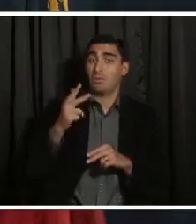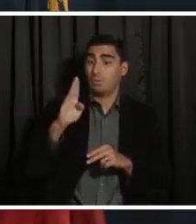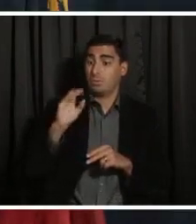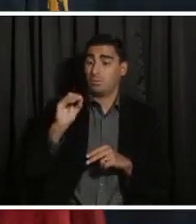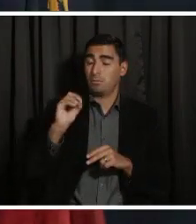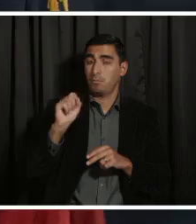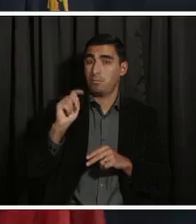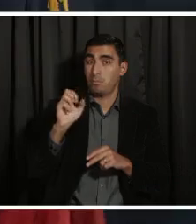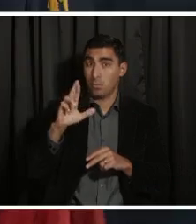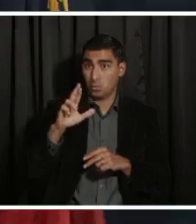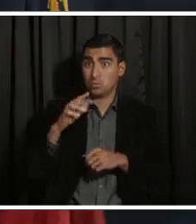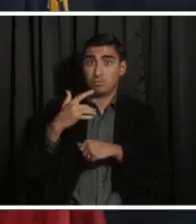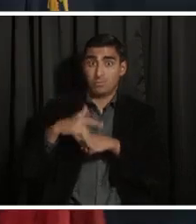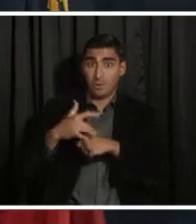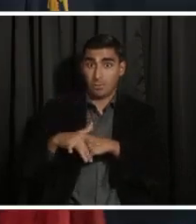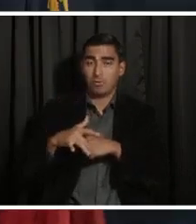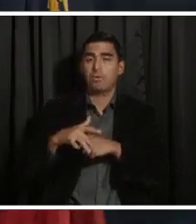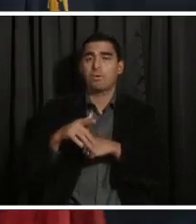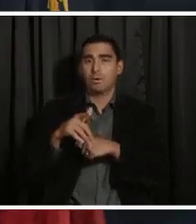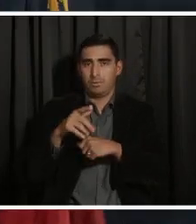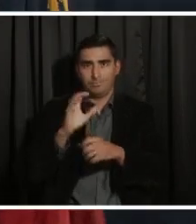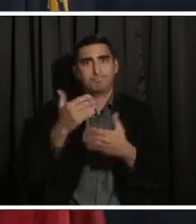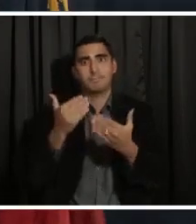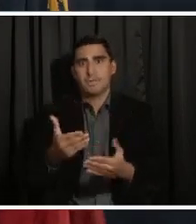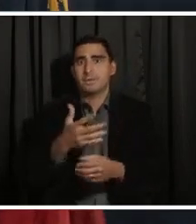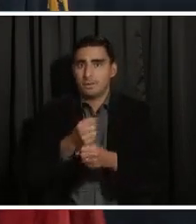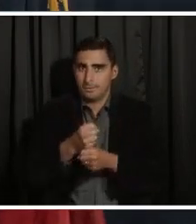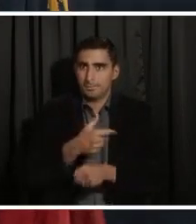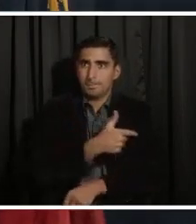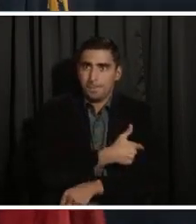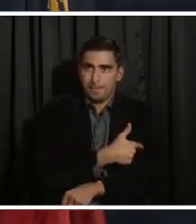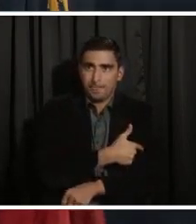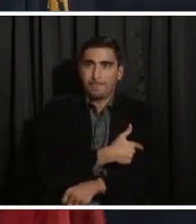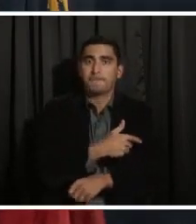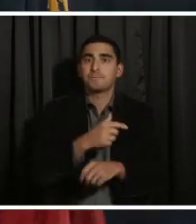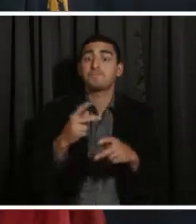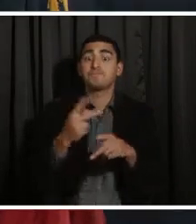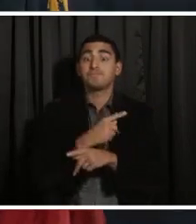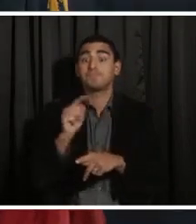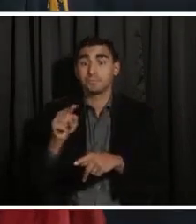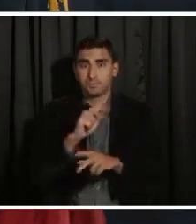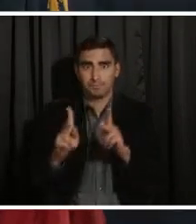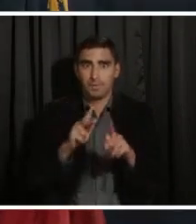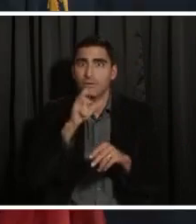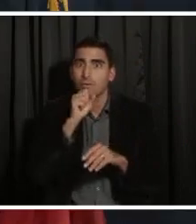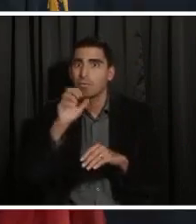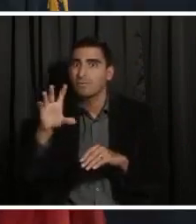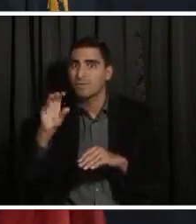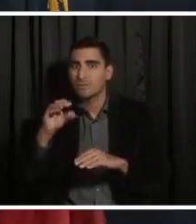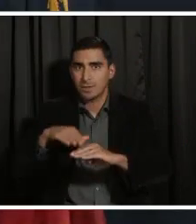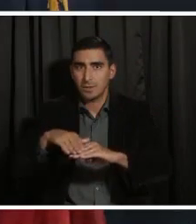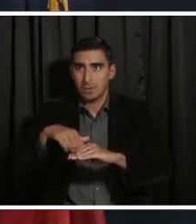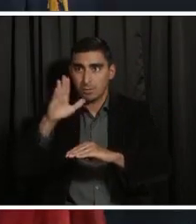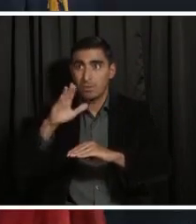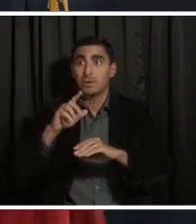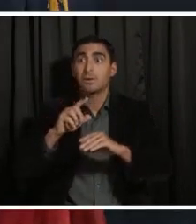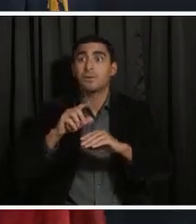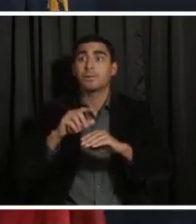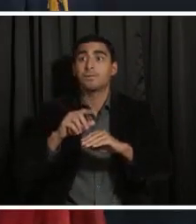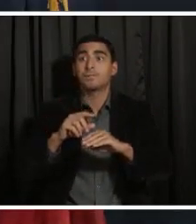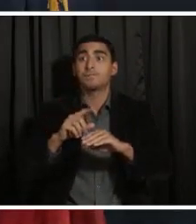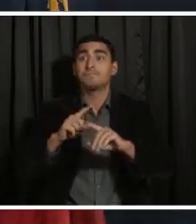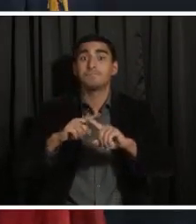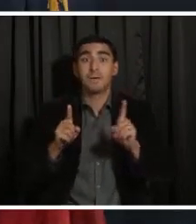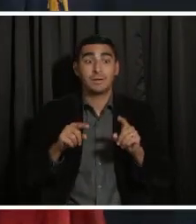every Coloradan can benefit from that, especially those age 50 and up. But it also can provide great peace of mind for people of